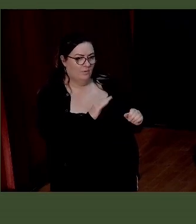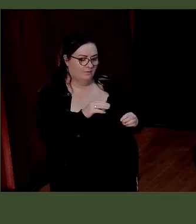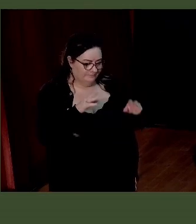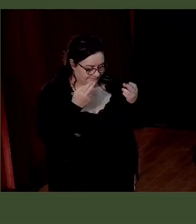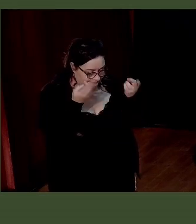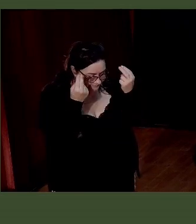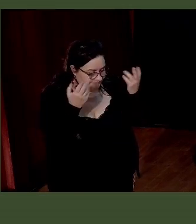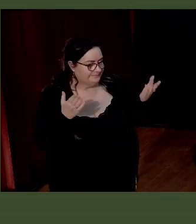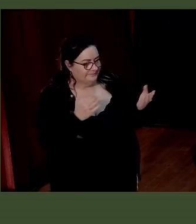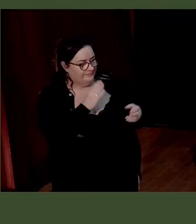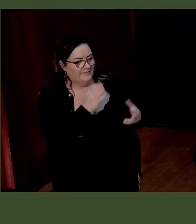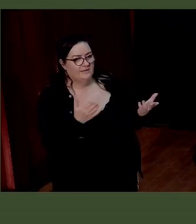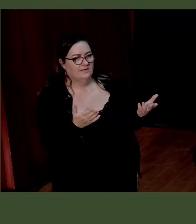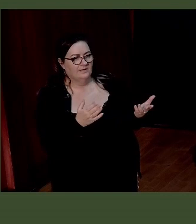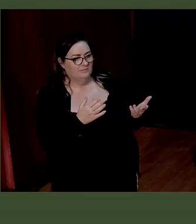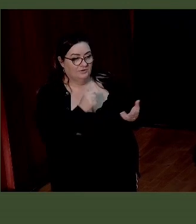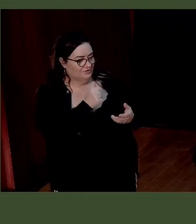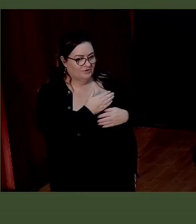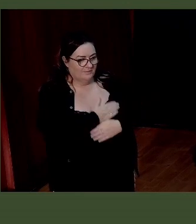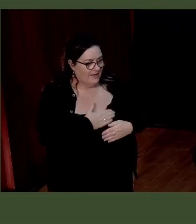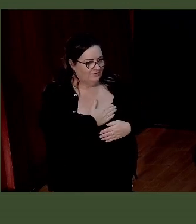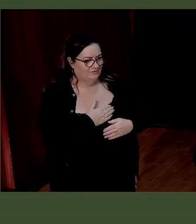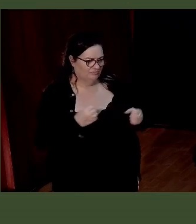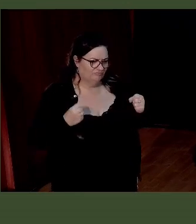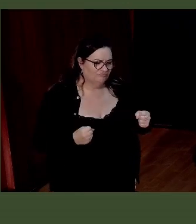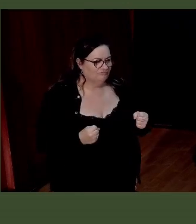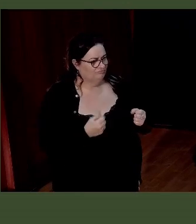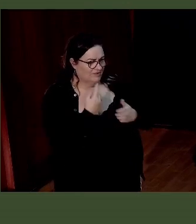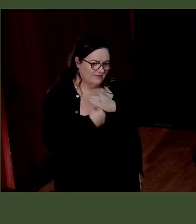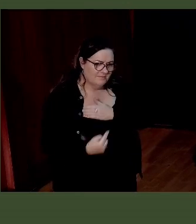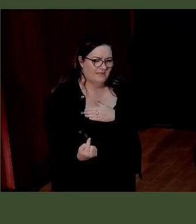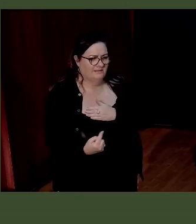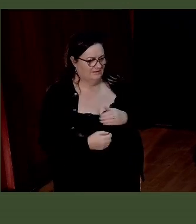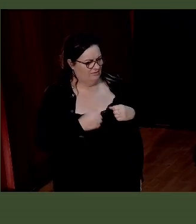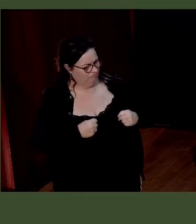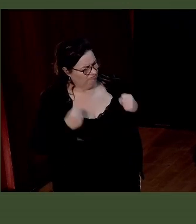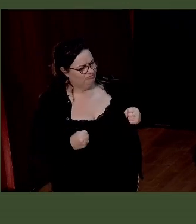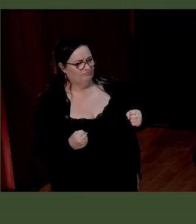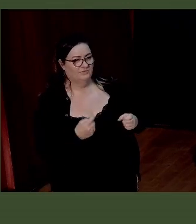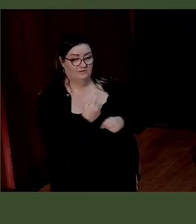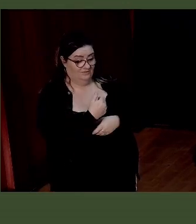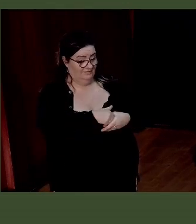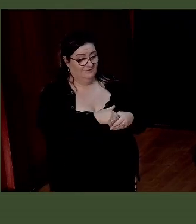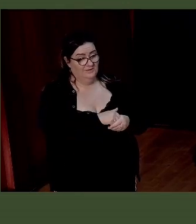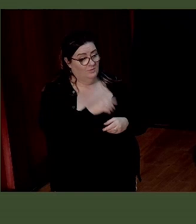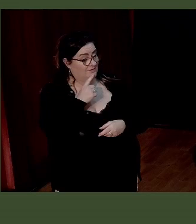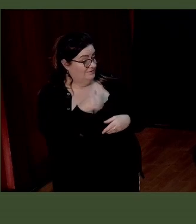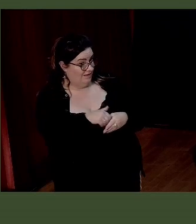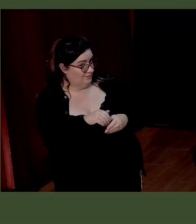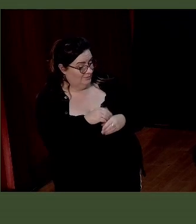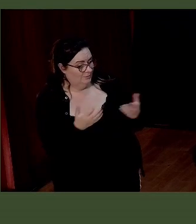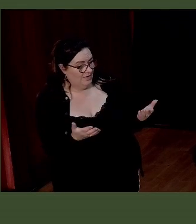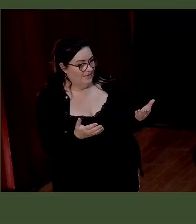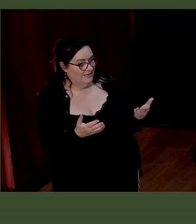of indirectness. What it lacks is passion, vitality, independence, and assertiveness. What it does not incorporate